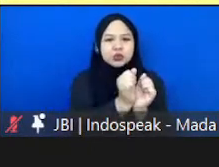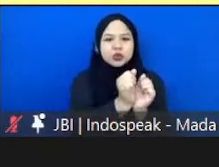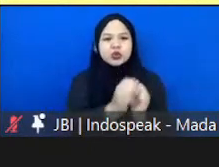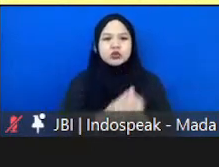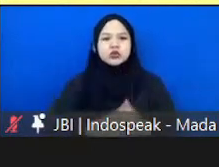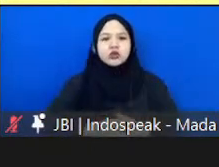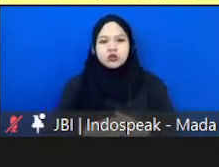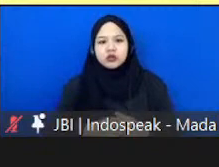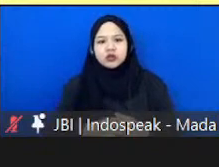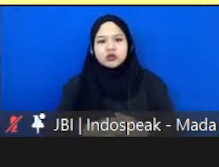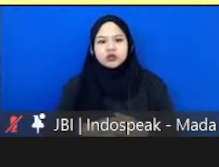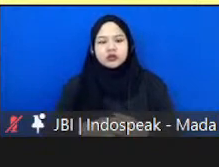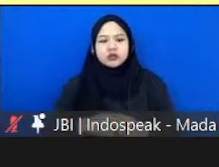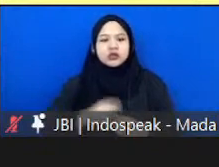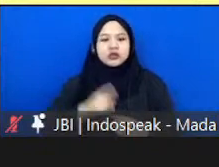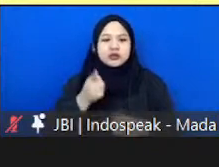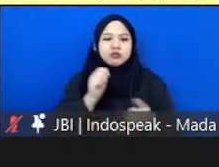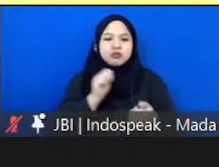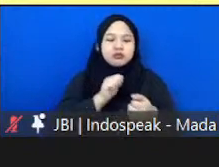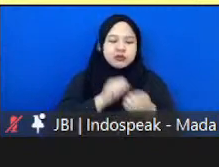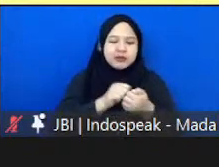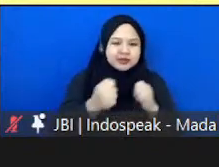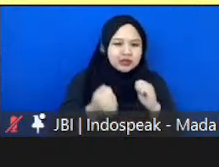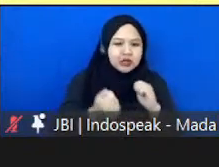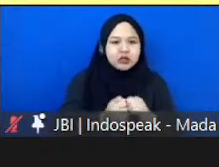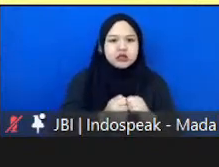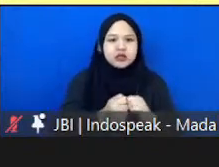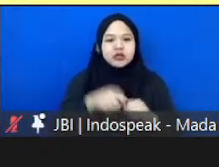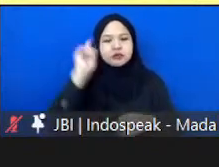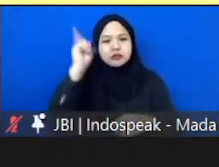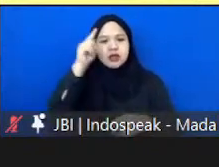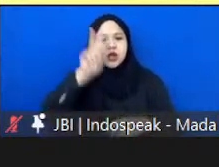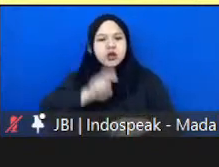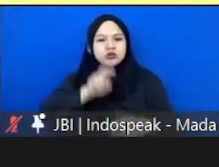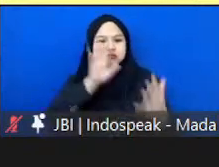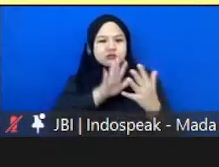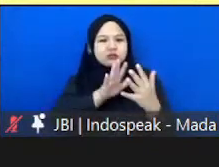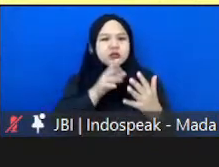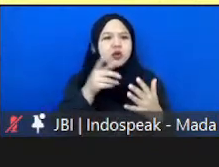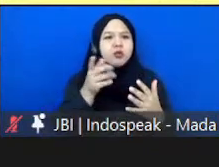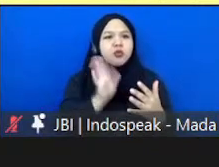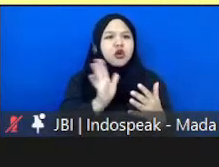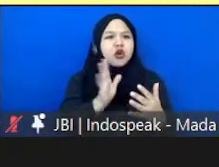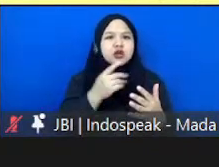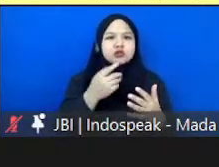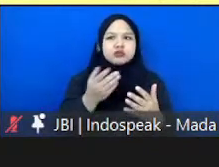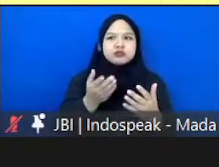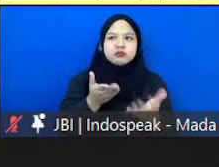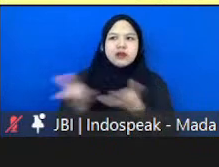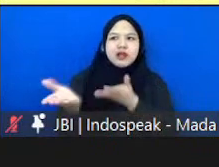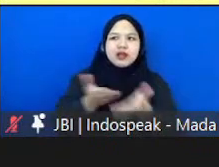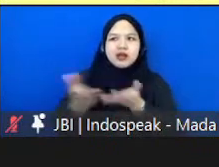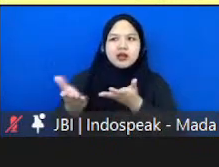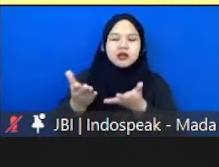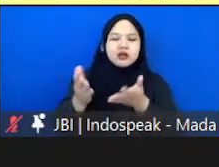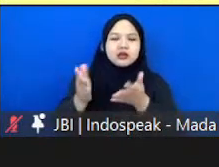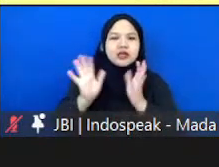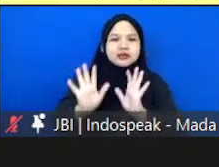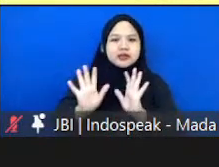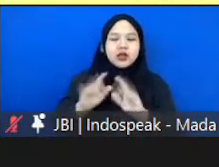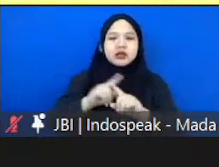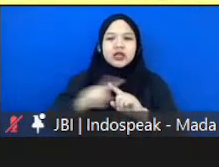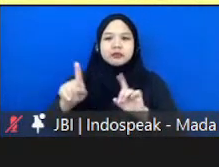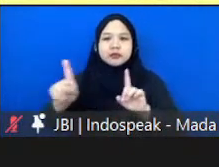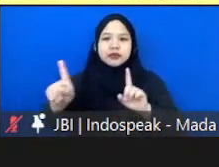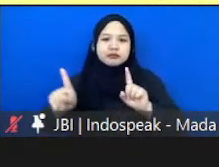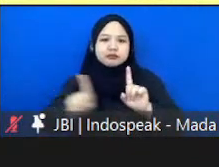the magnitude of the problem. And it galvanizes the voices of not just mental health providers, but also consumers and caregiver groups such as